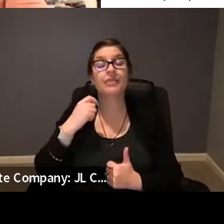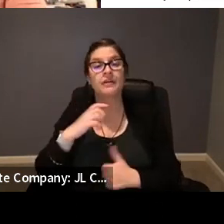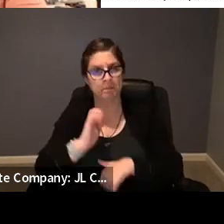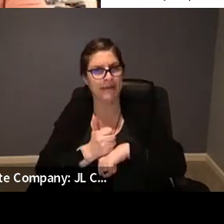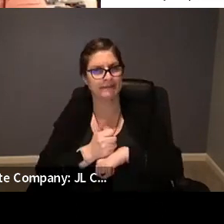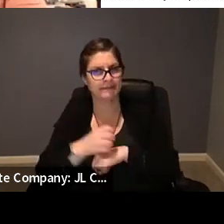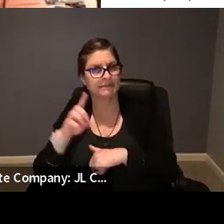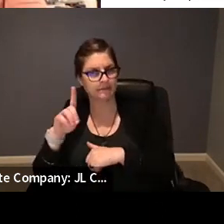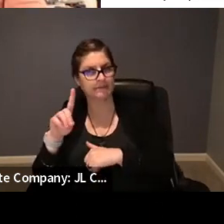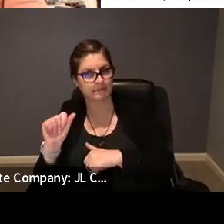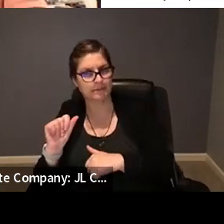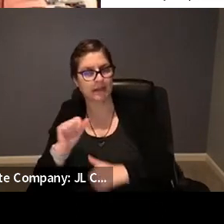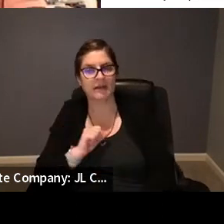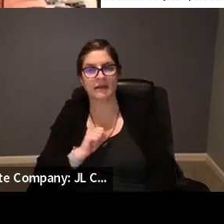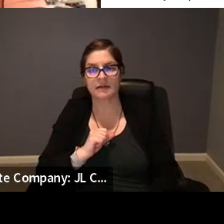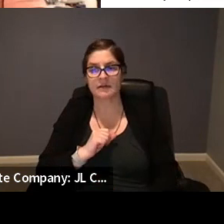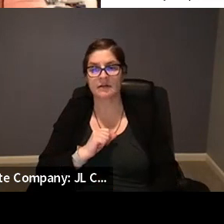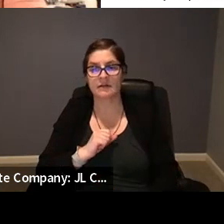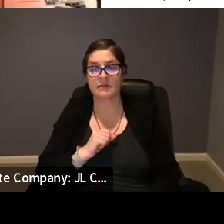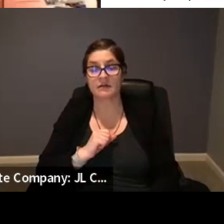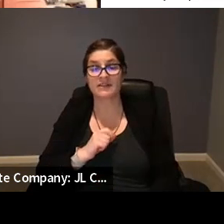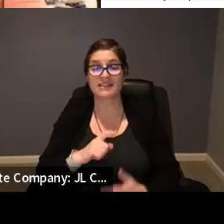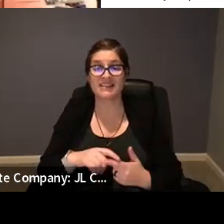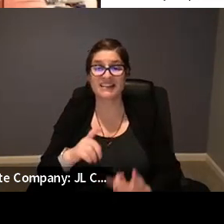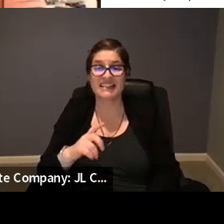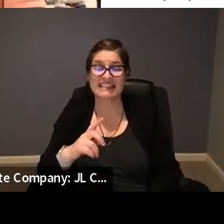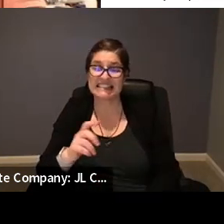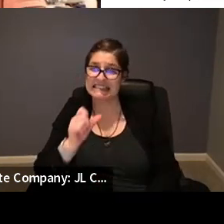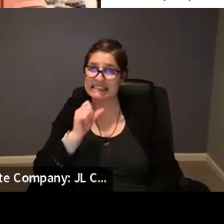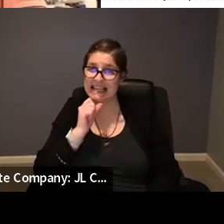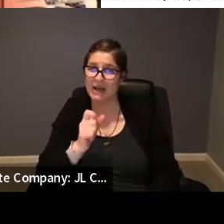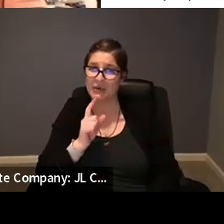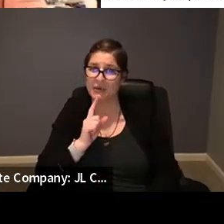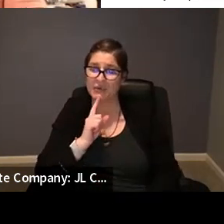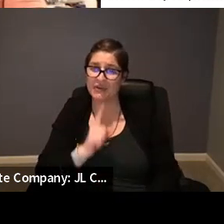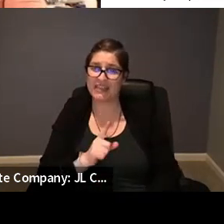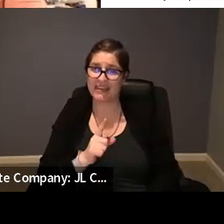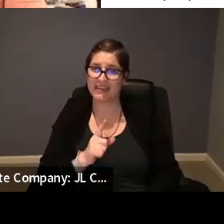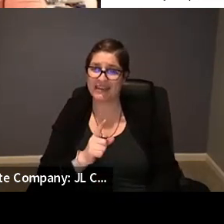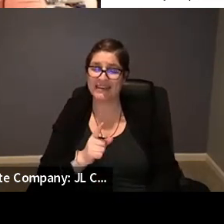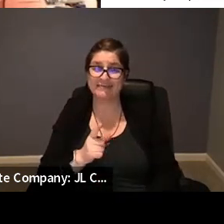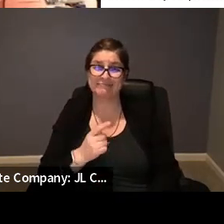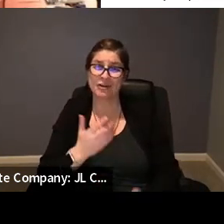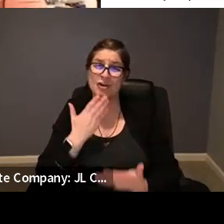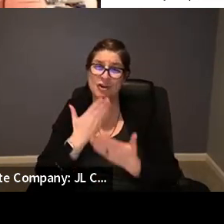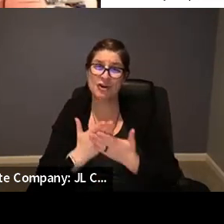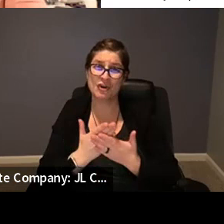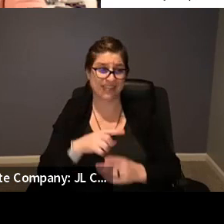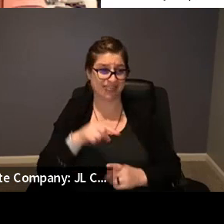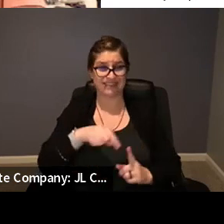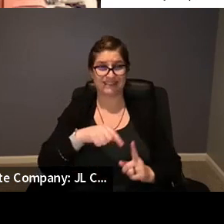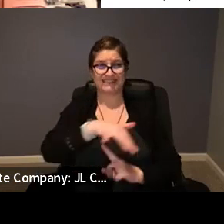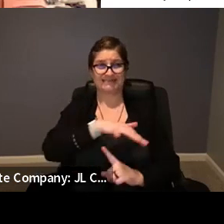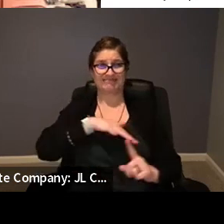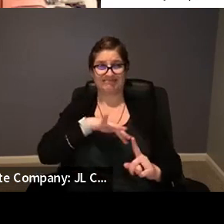disabilities, which have not been very conducive for the pandemic. I know we've spoken about